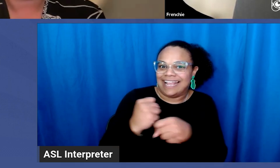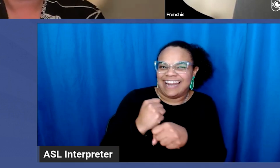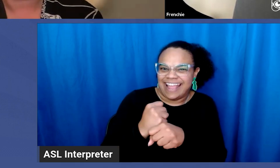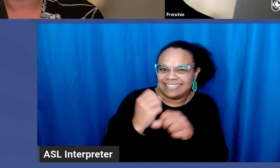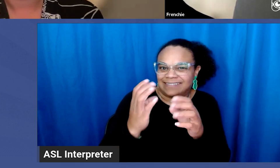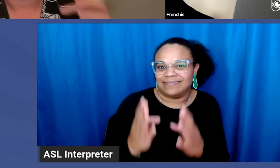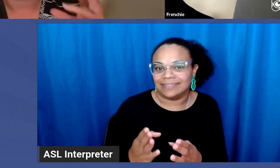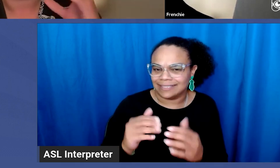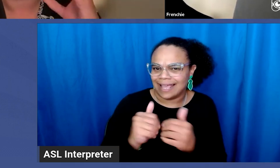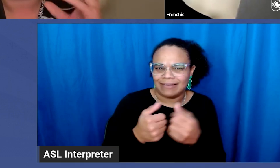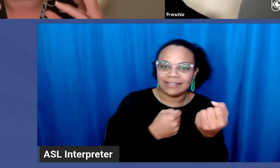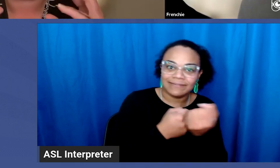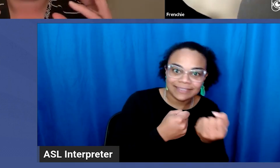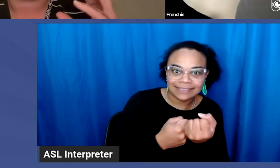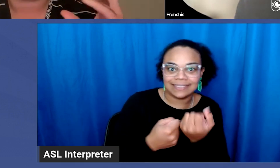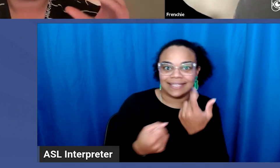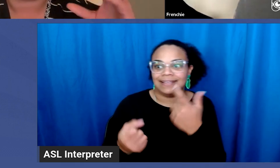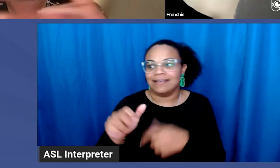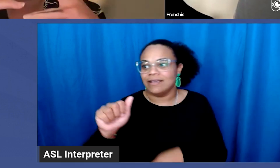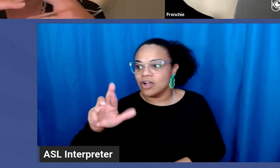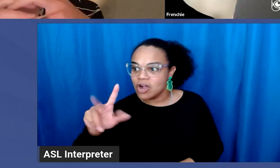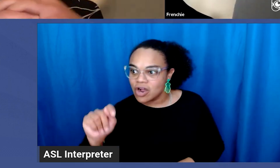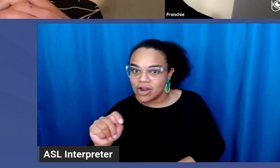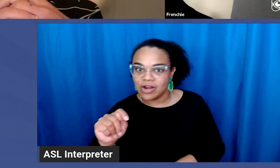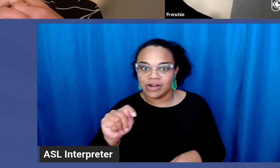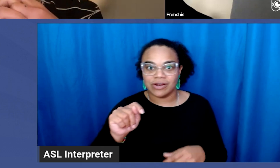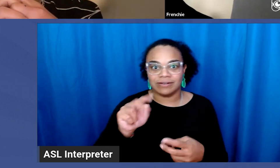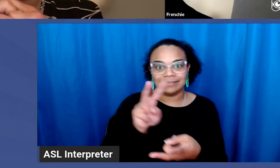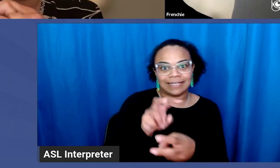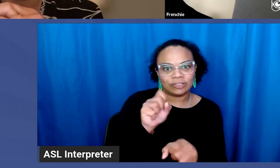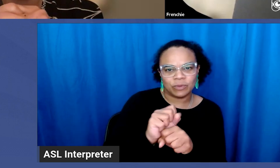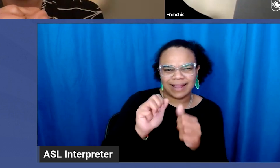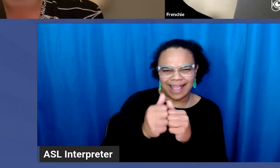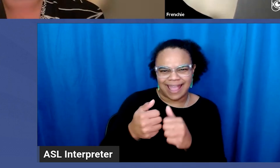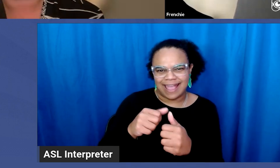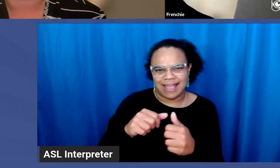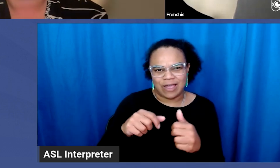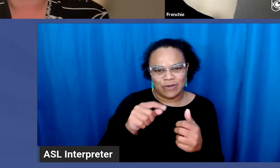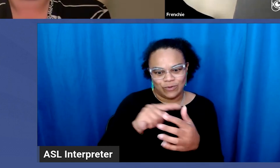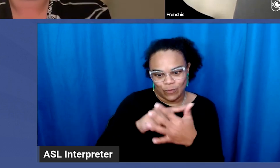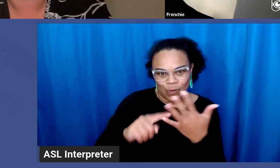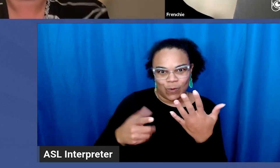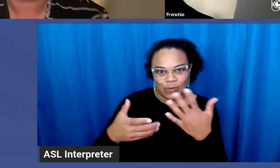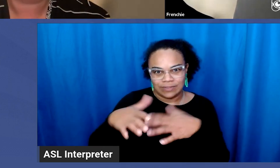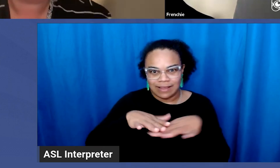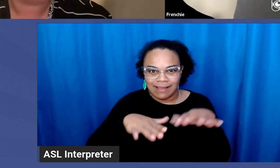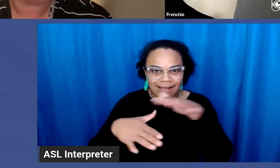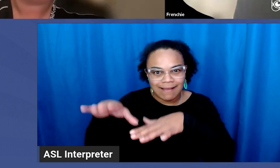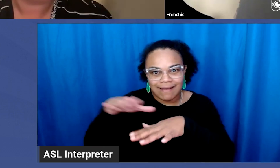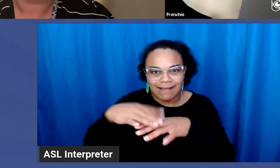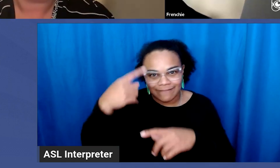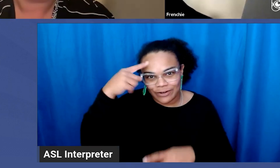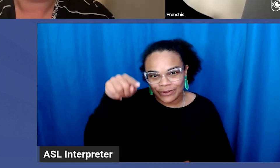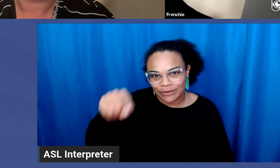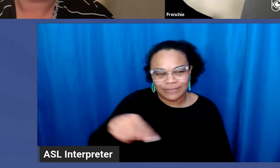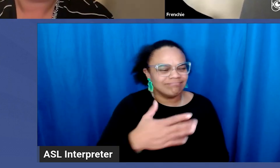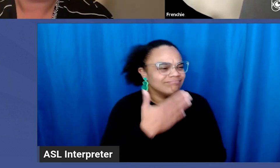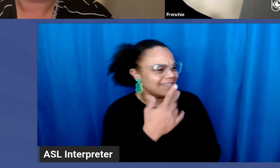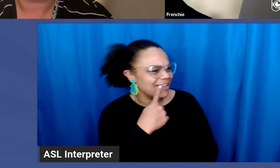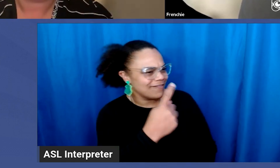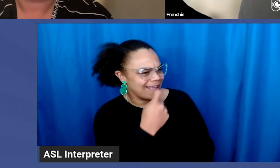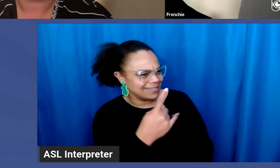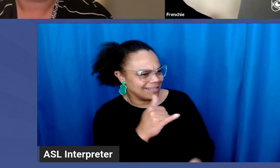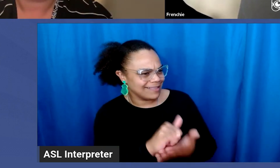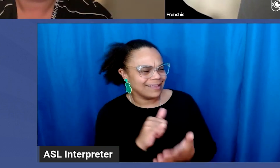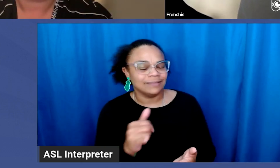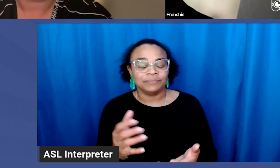advocacy and art and sex work intersect for you? Can you speak Thank a you little for bit about that? asking that. So a lot of my